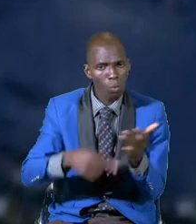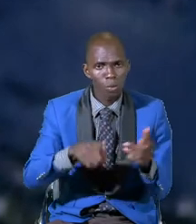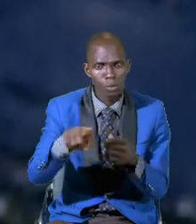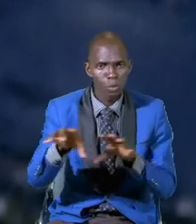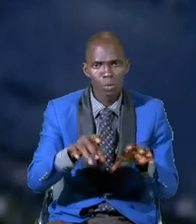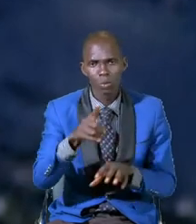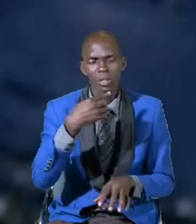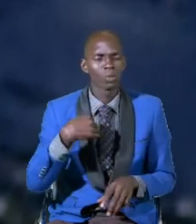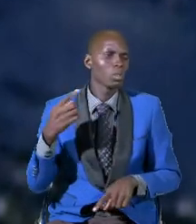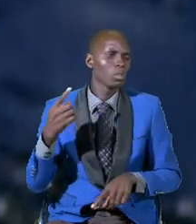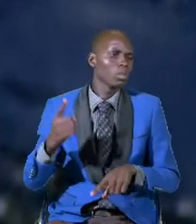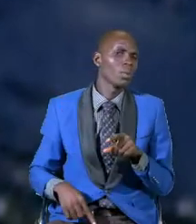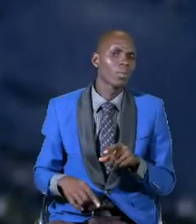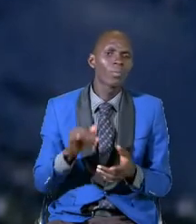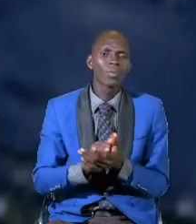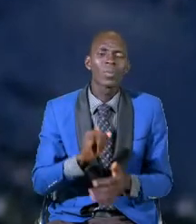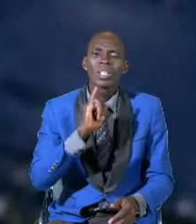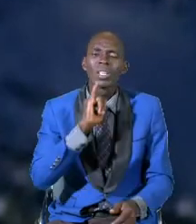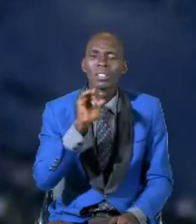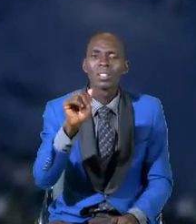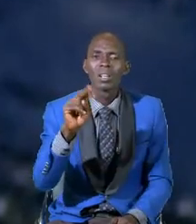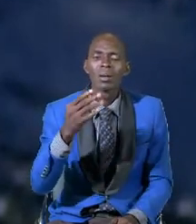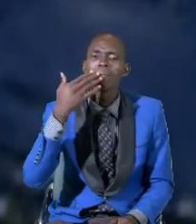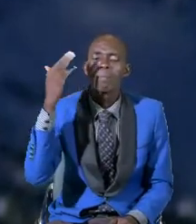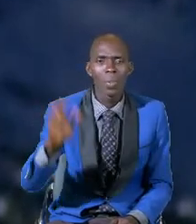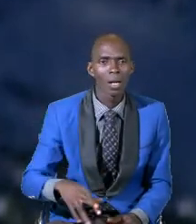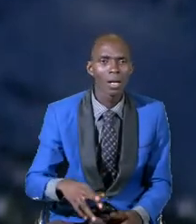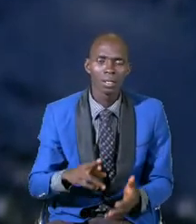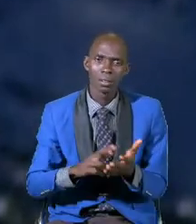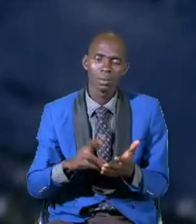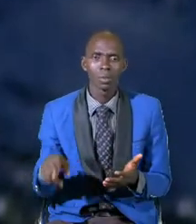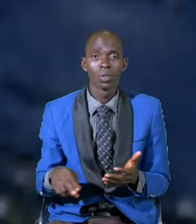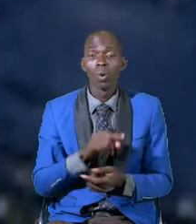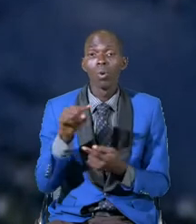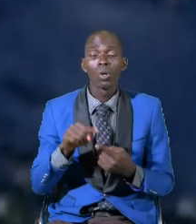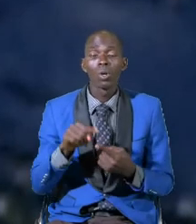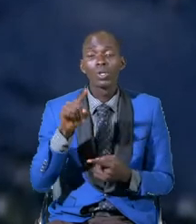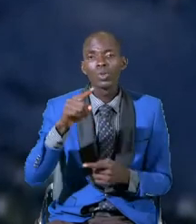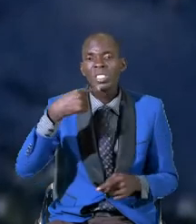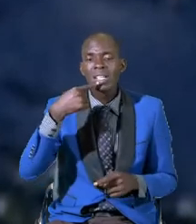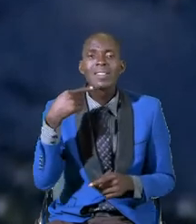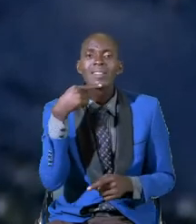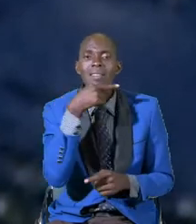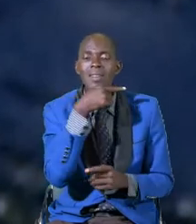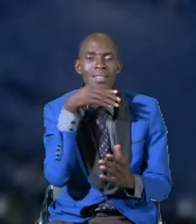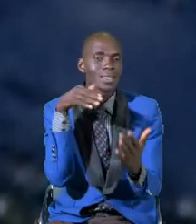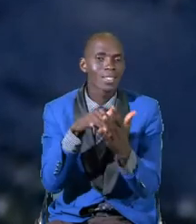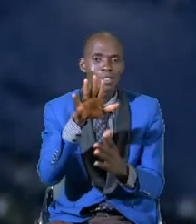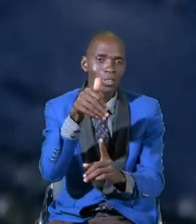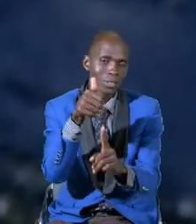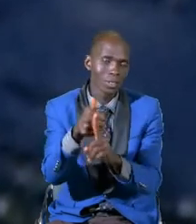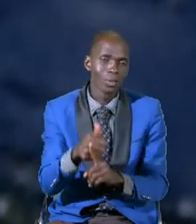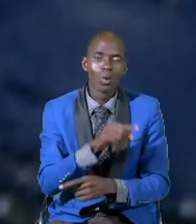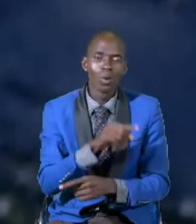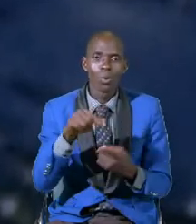cannot, that's an evil report. When you tell lies on yourself, when you depreciate